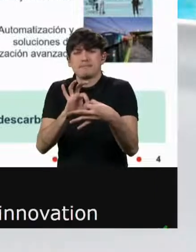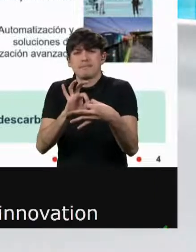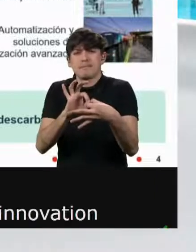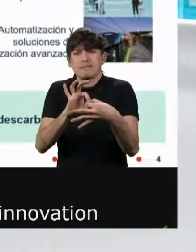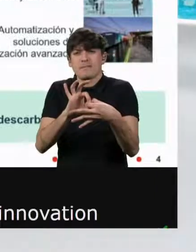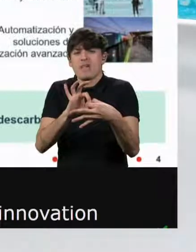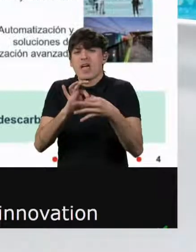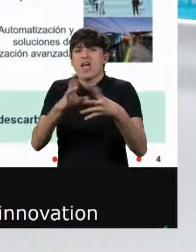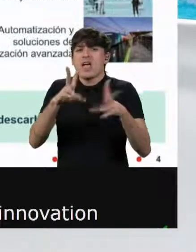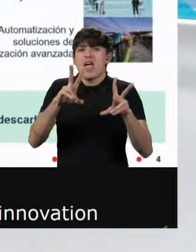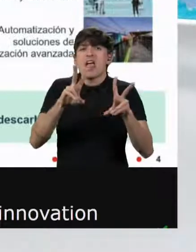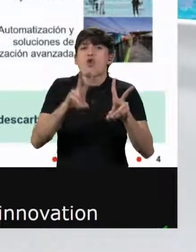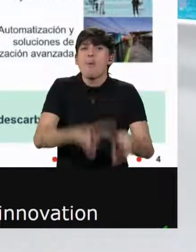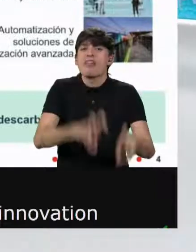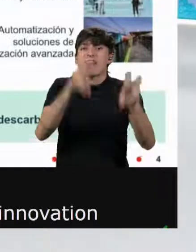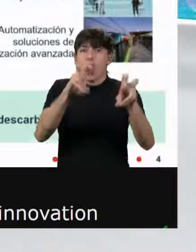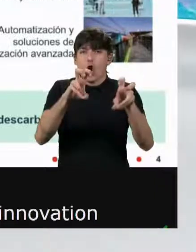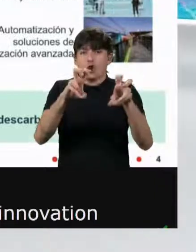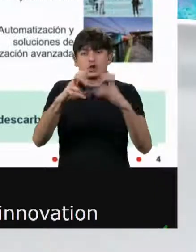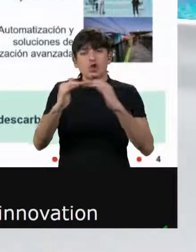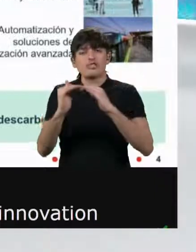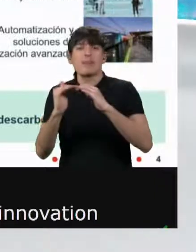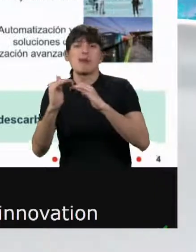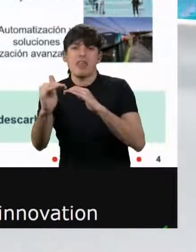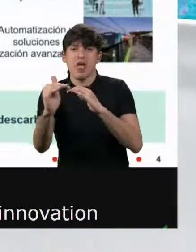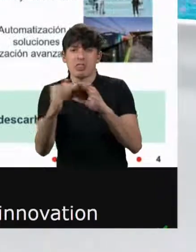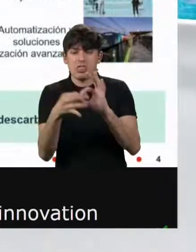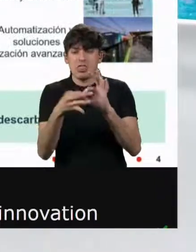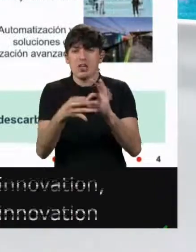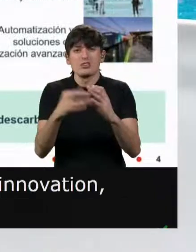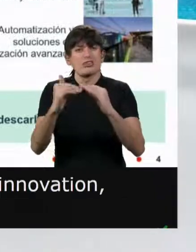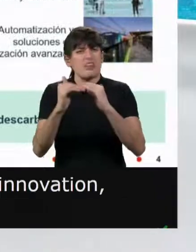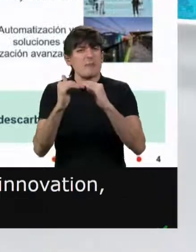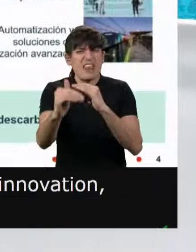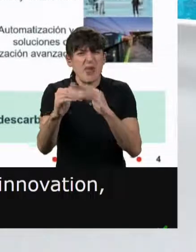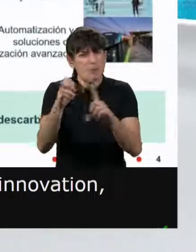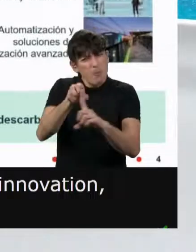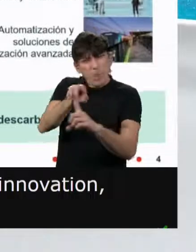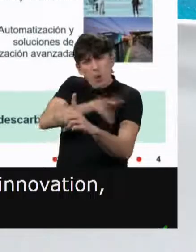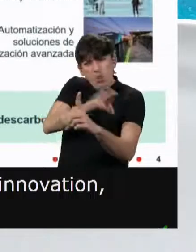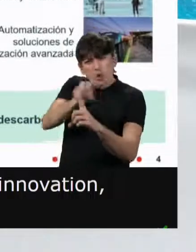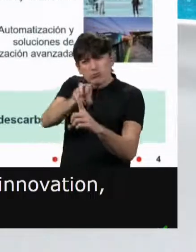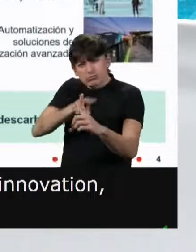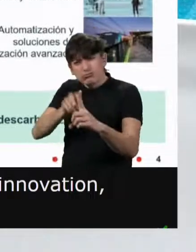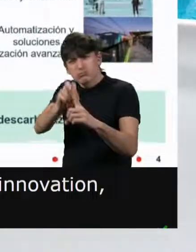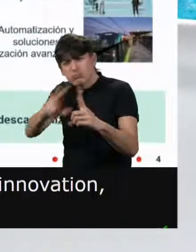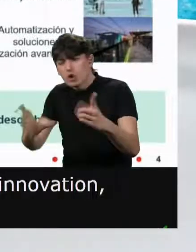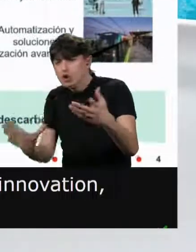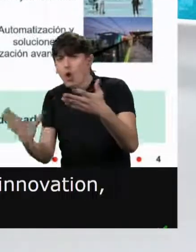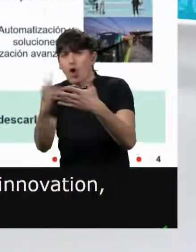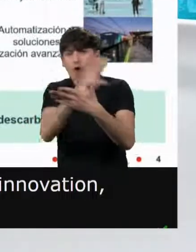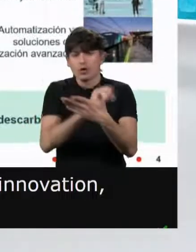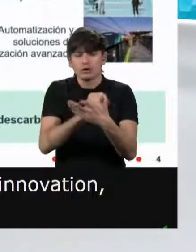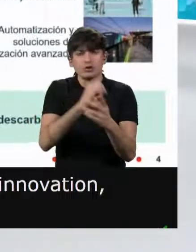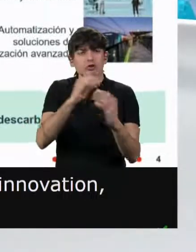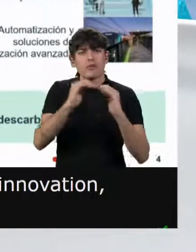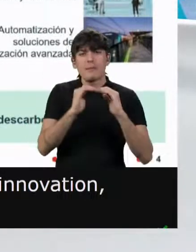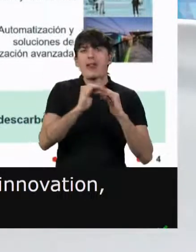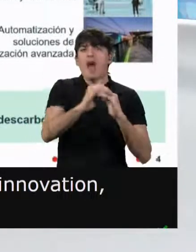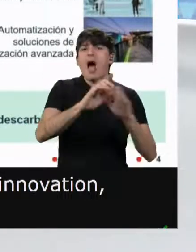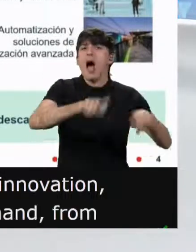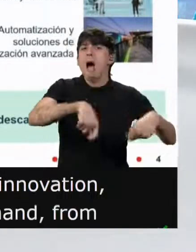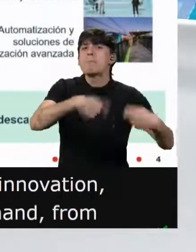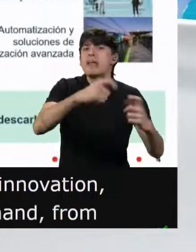we innovation and sustainability need to go hand in hand. Sustainability from all points of view, not just